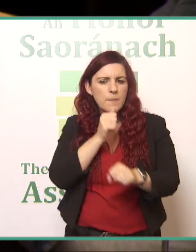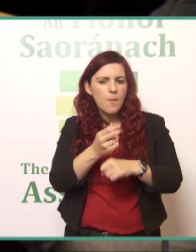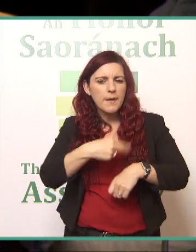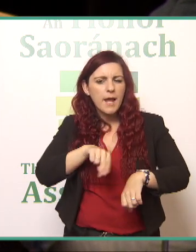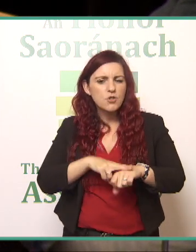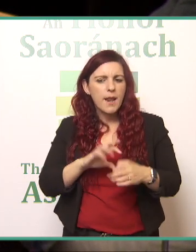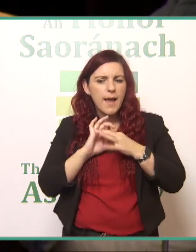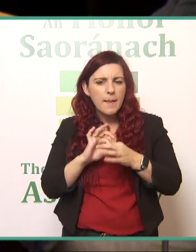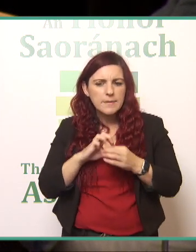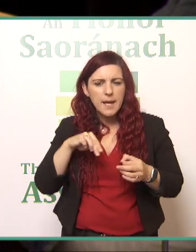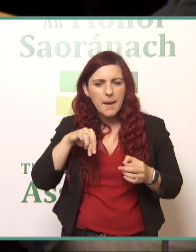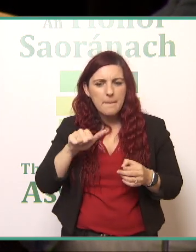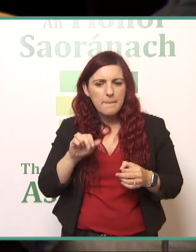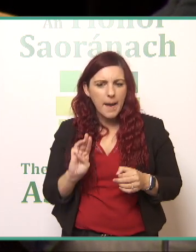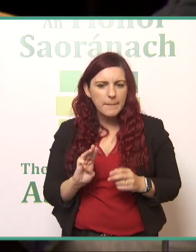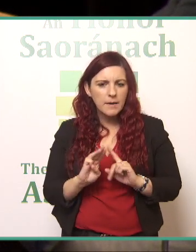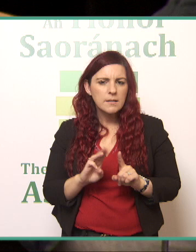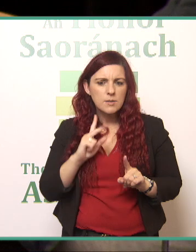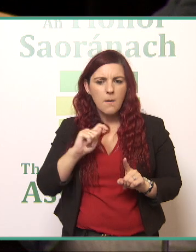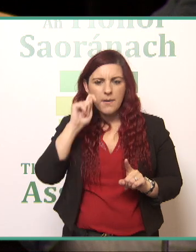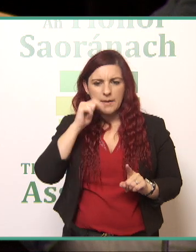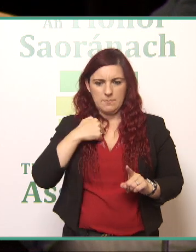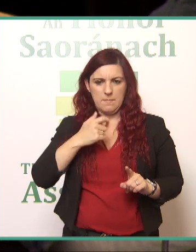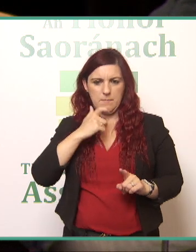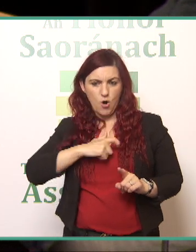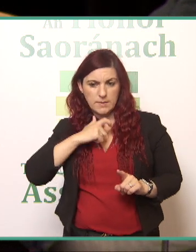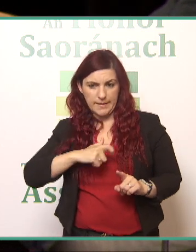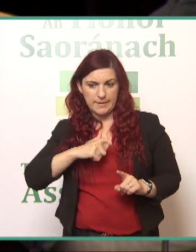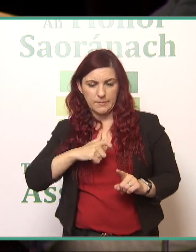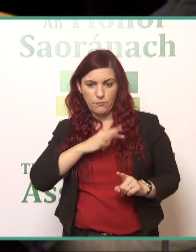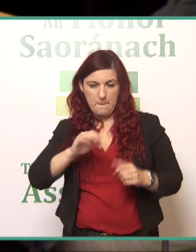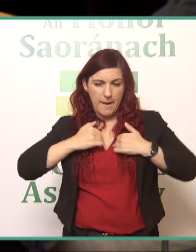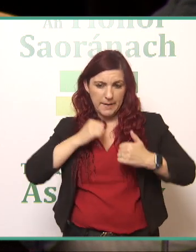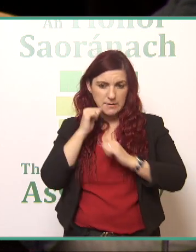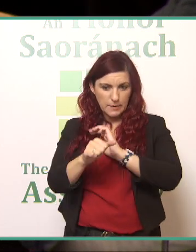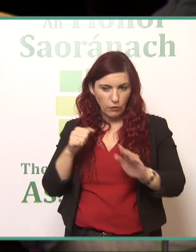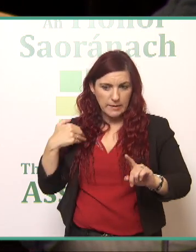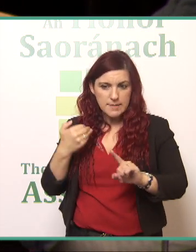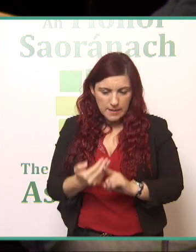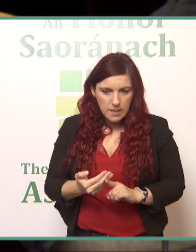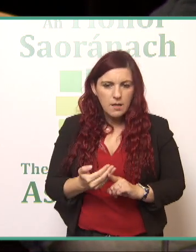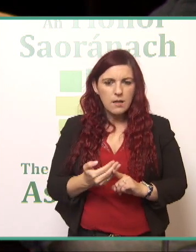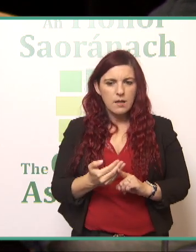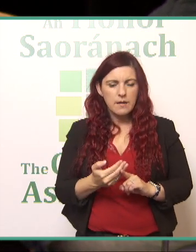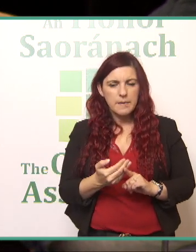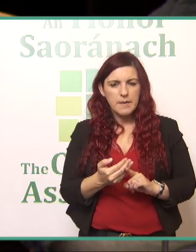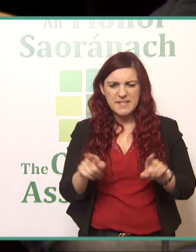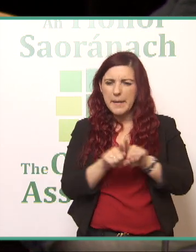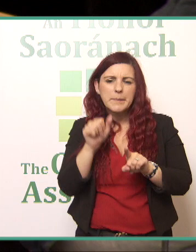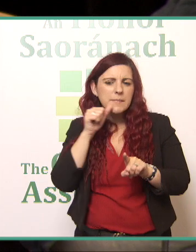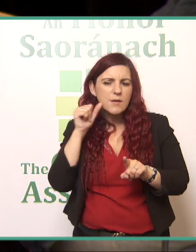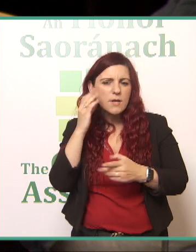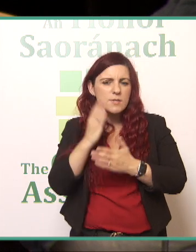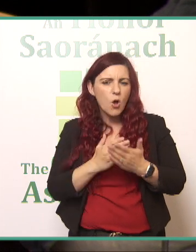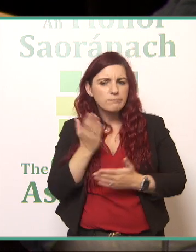so on. I think personally, based on my experience, and we heard this from some of the speakers yesterday, it